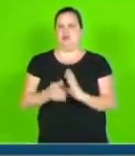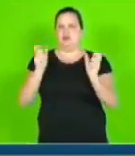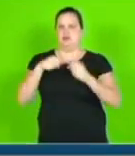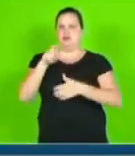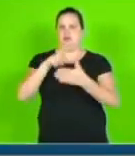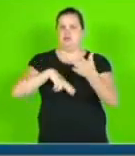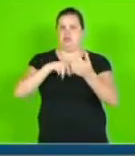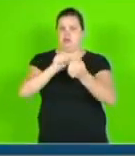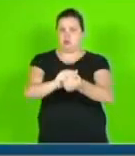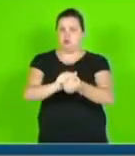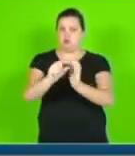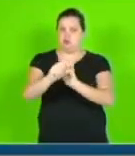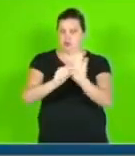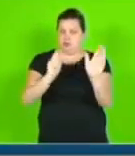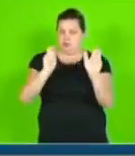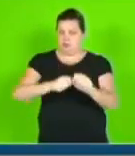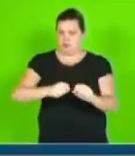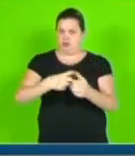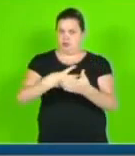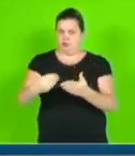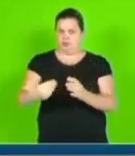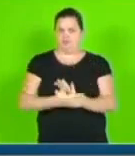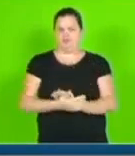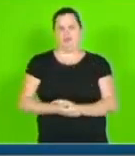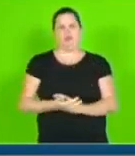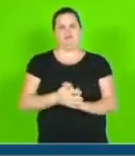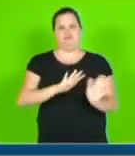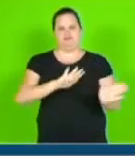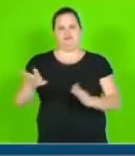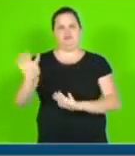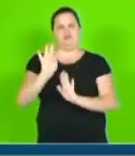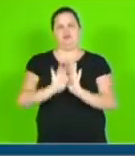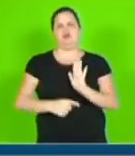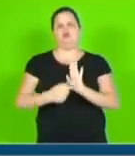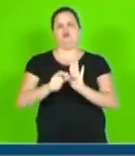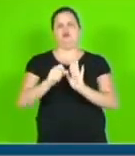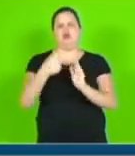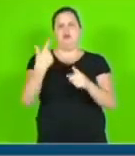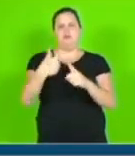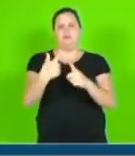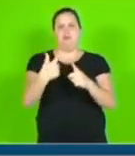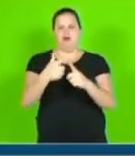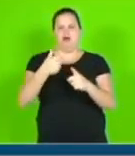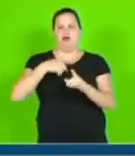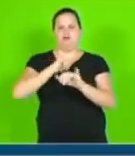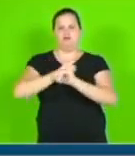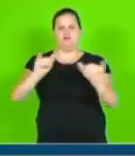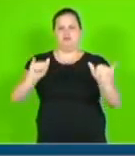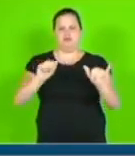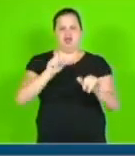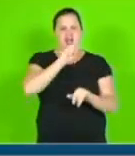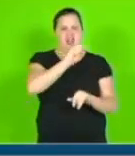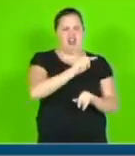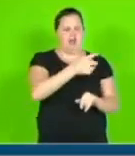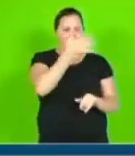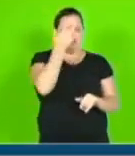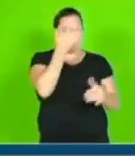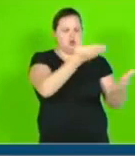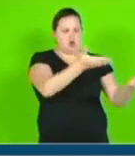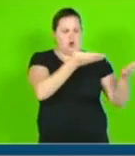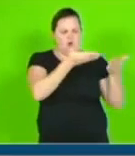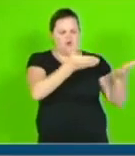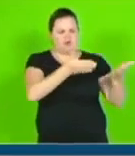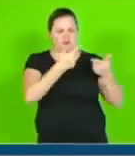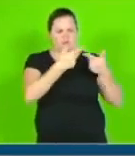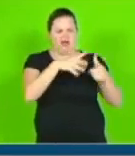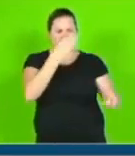Luke 14, 24, let's read it all together, this verse here. For I say to you that none of those men